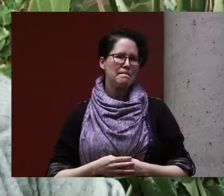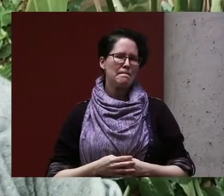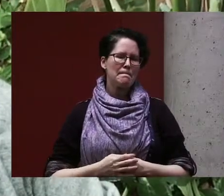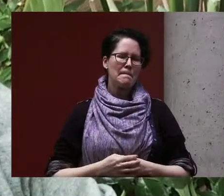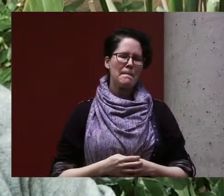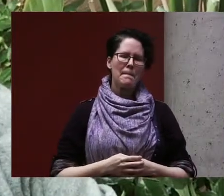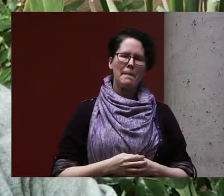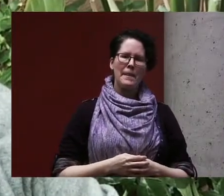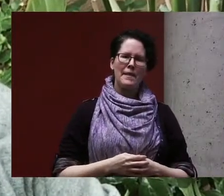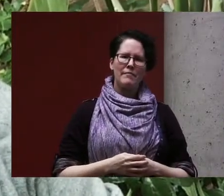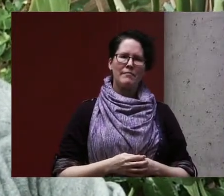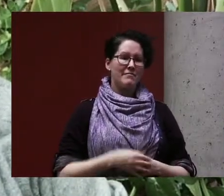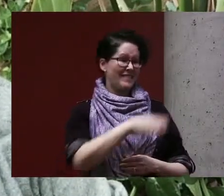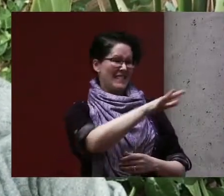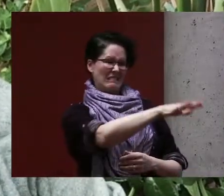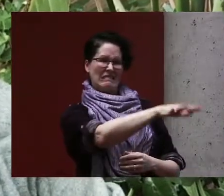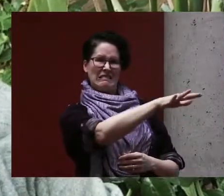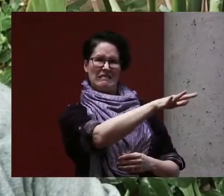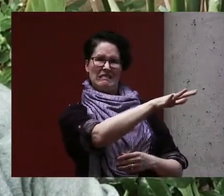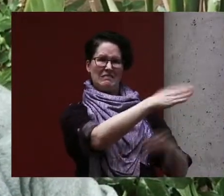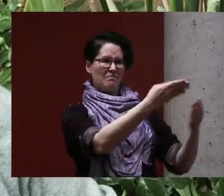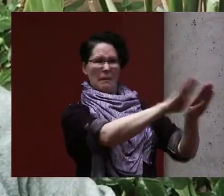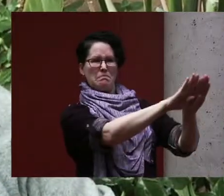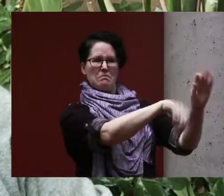We want the gates of the gulag